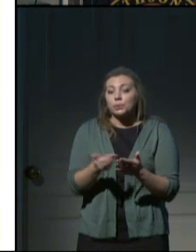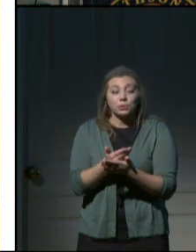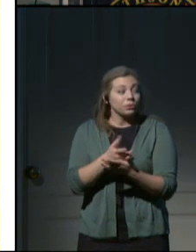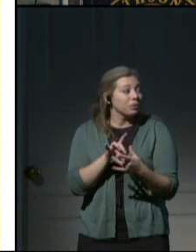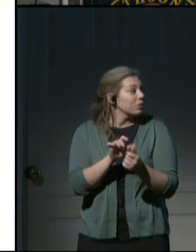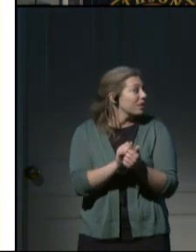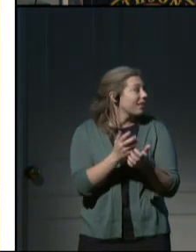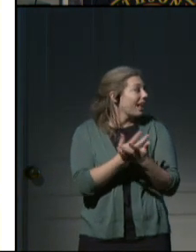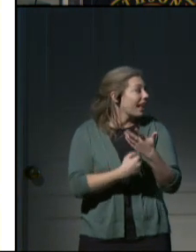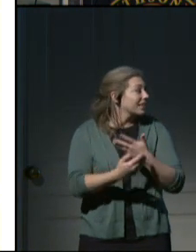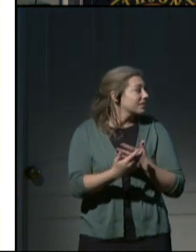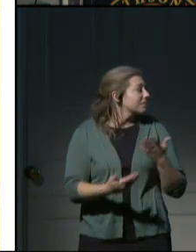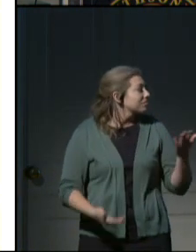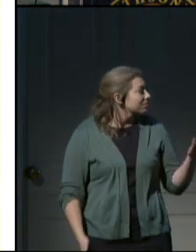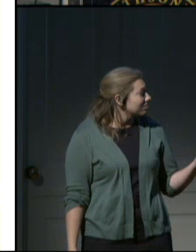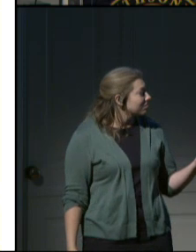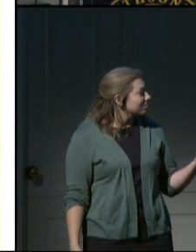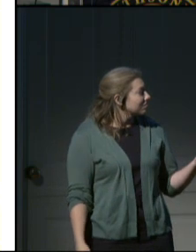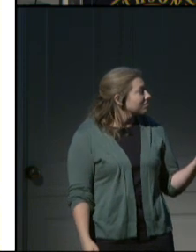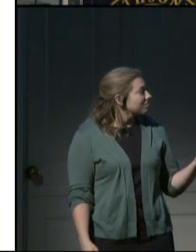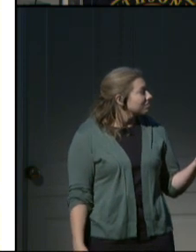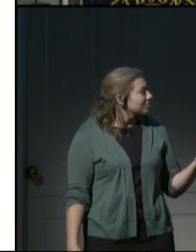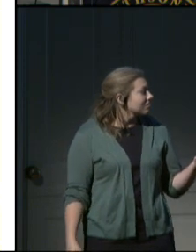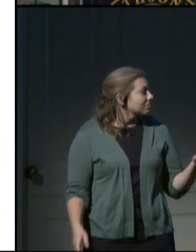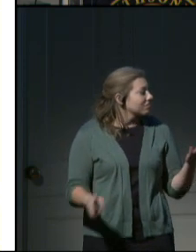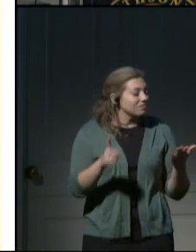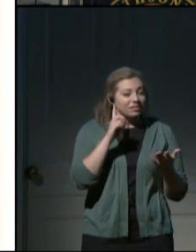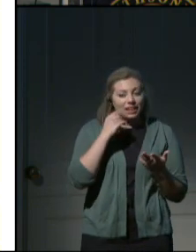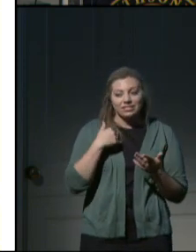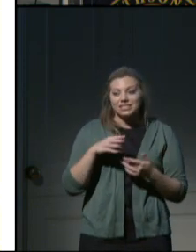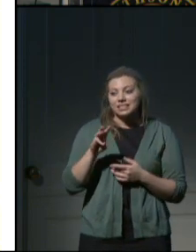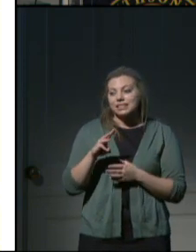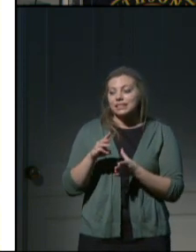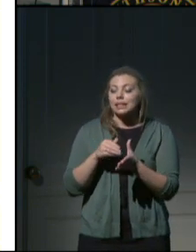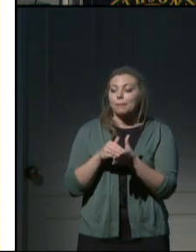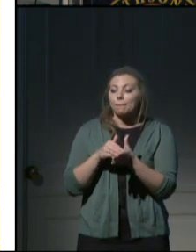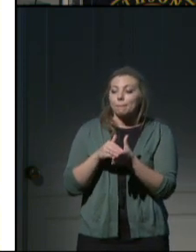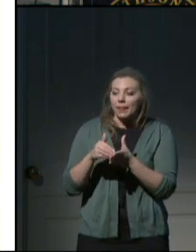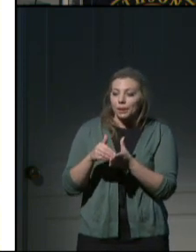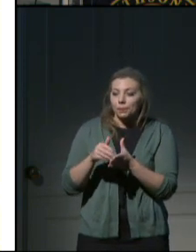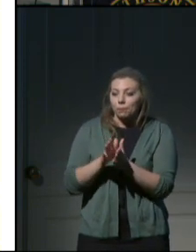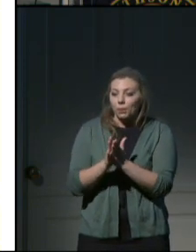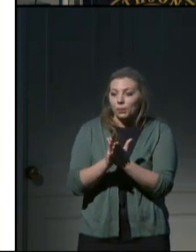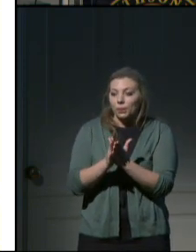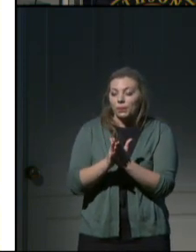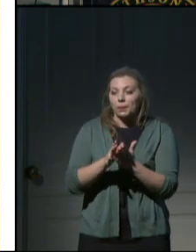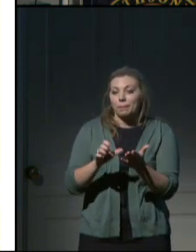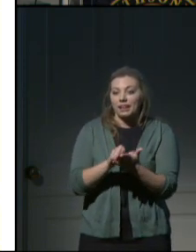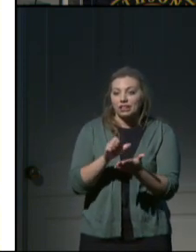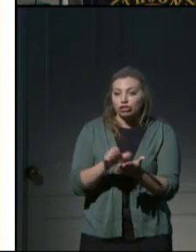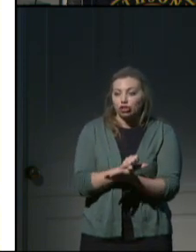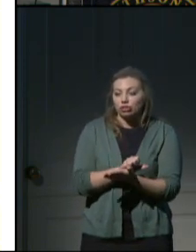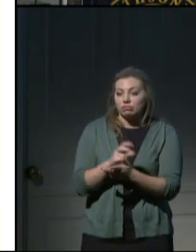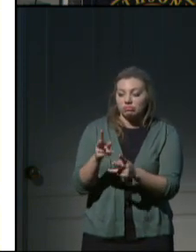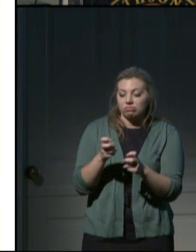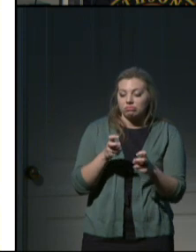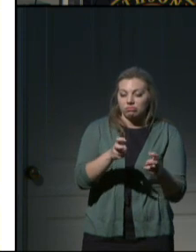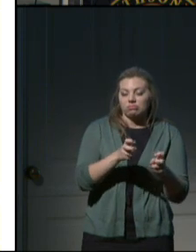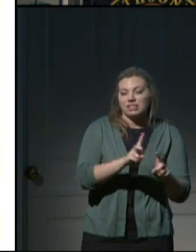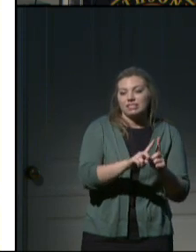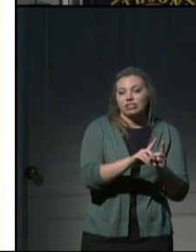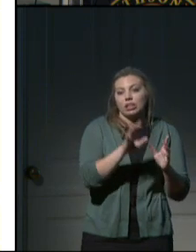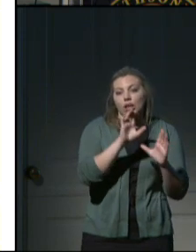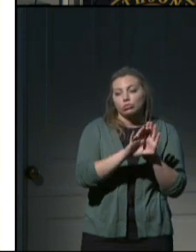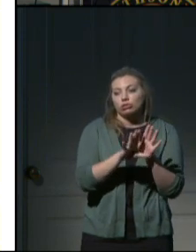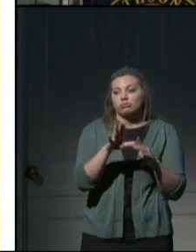of hands, they have, I think, 6 million book pages, actually object extracted from book pages